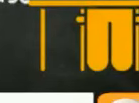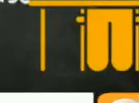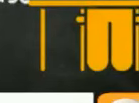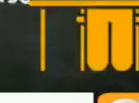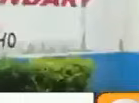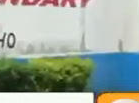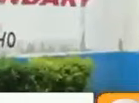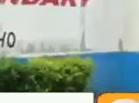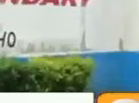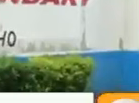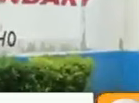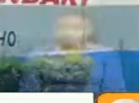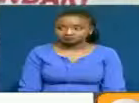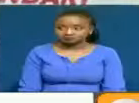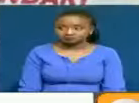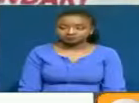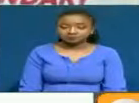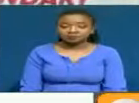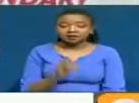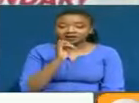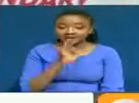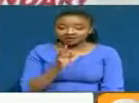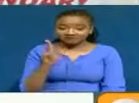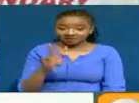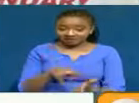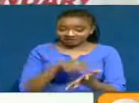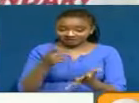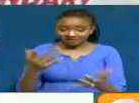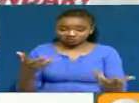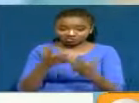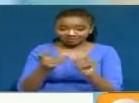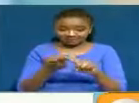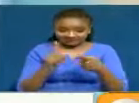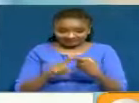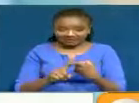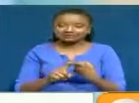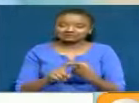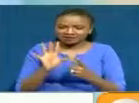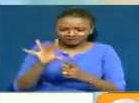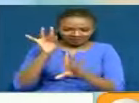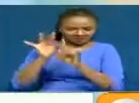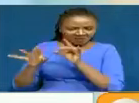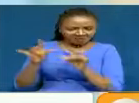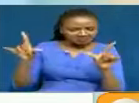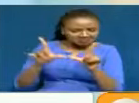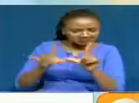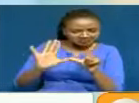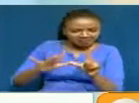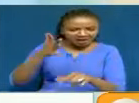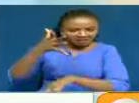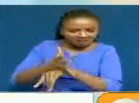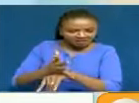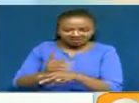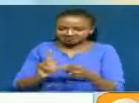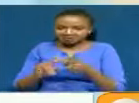risk deregistration should the institution fail to maintain the required standards, found to have fraudulently acquired certificate,